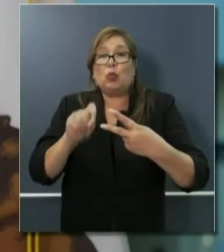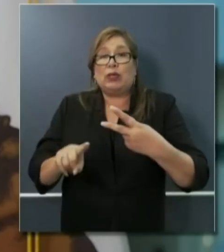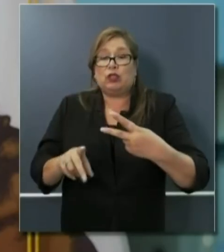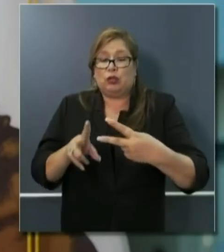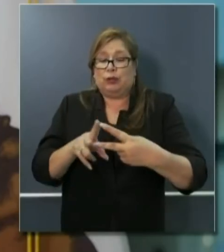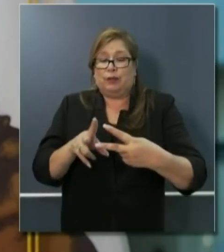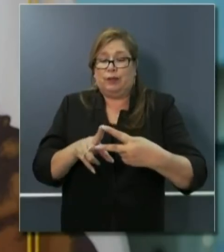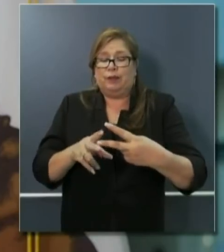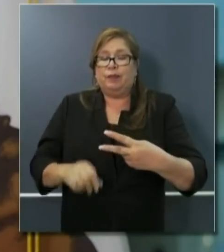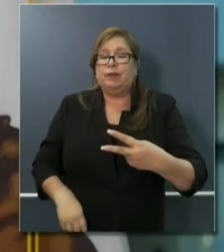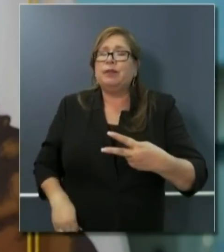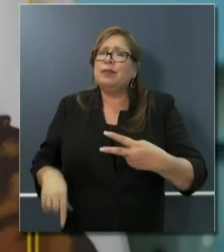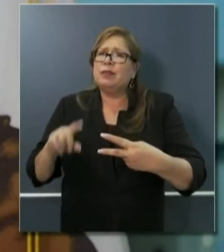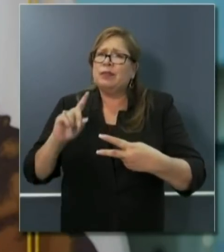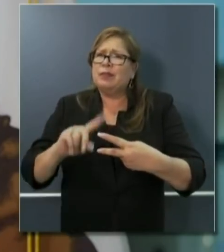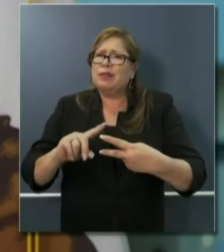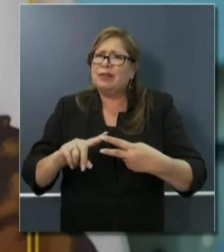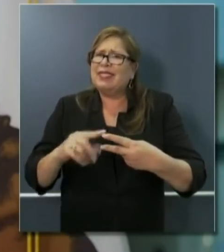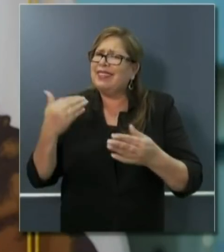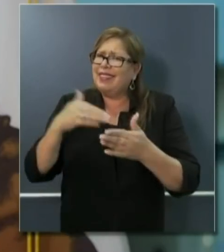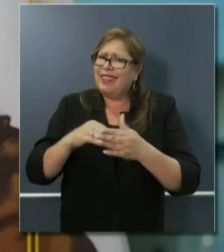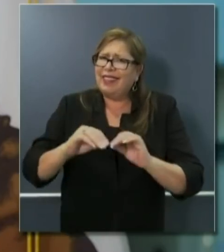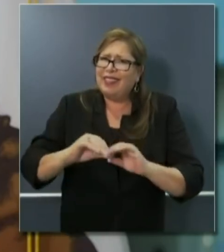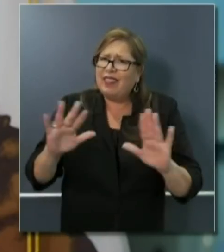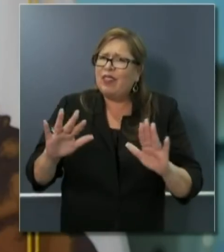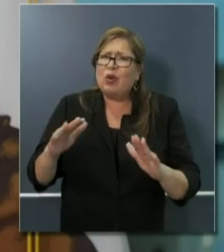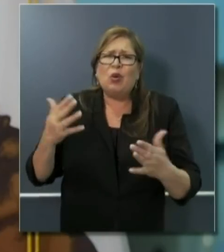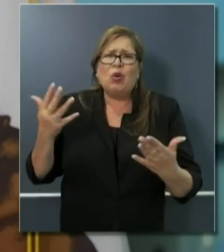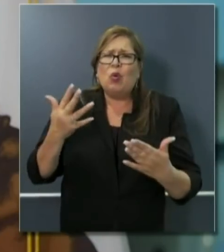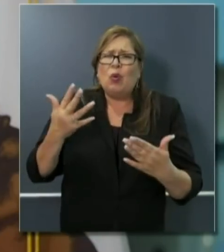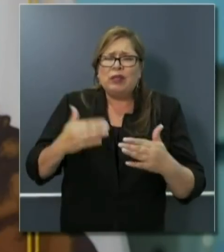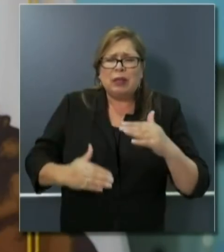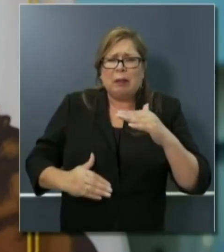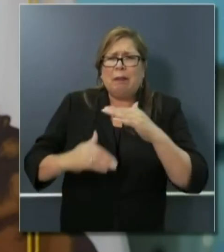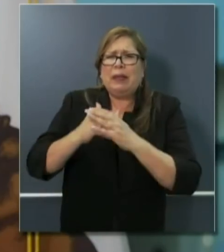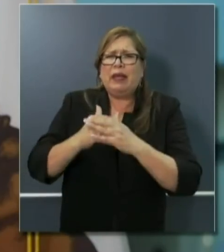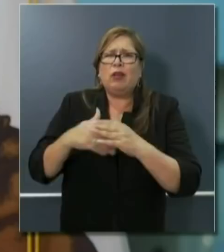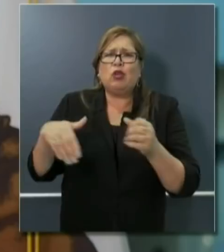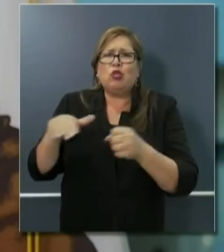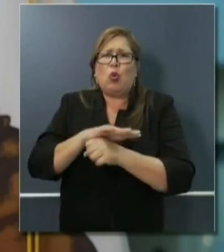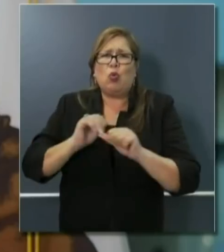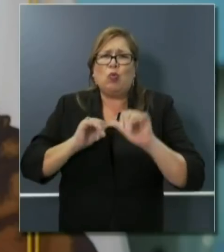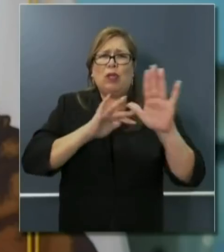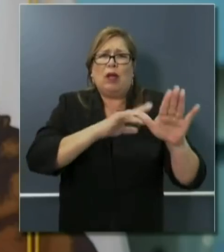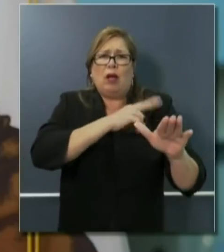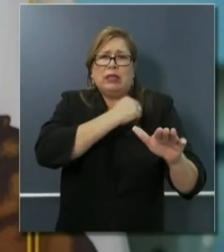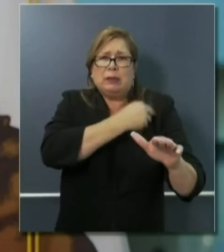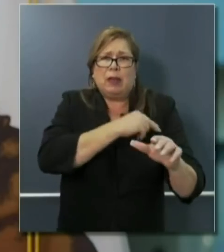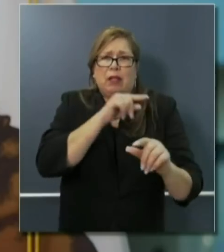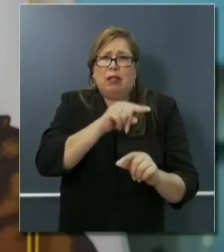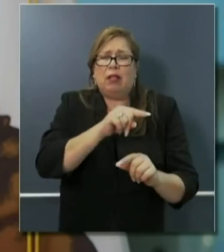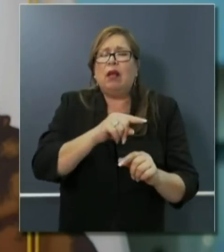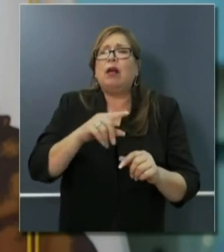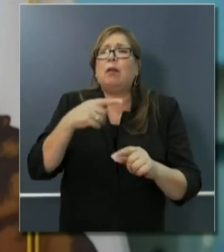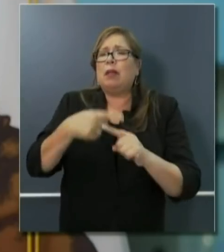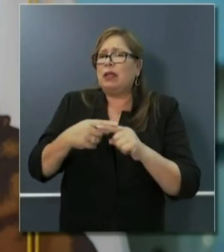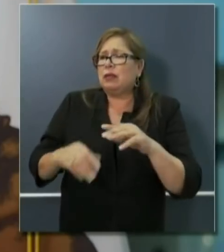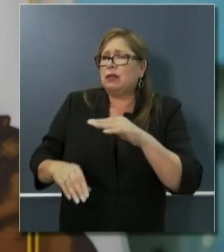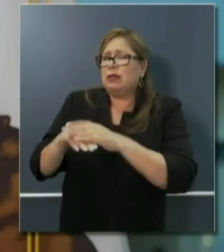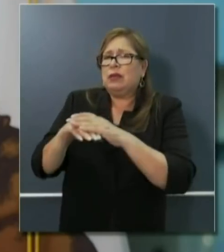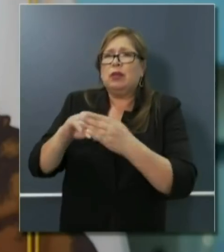total hospitalization and at the peak and total patients expected in the ICU? And